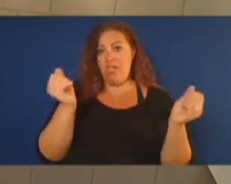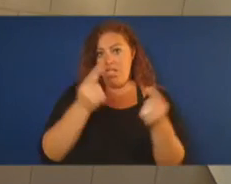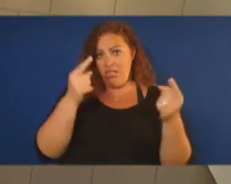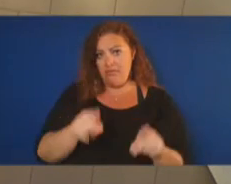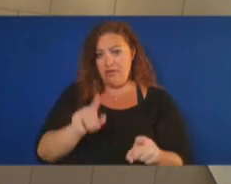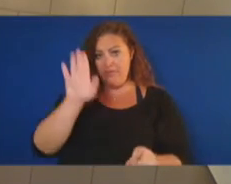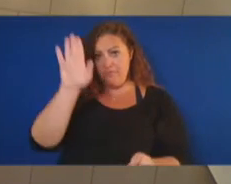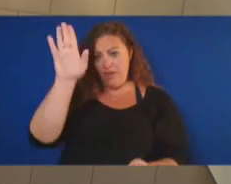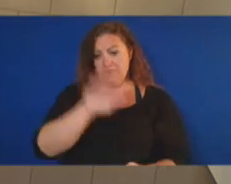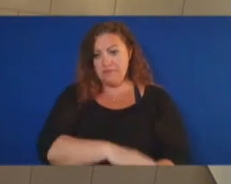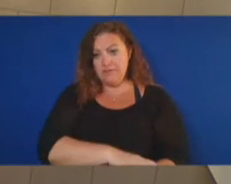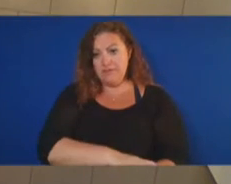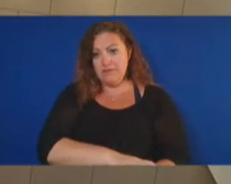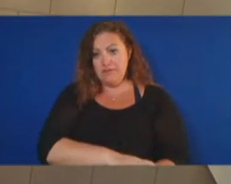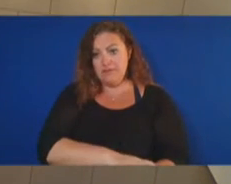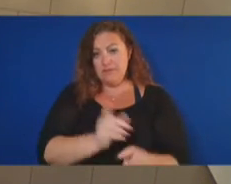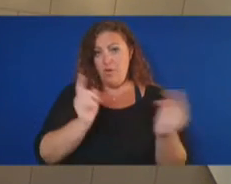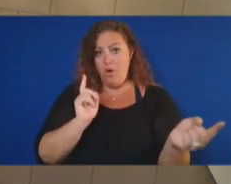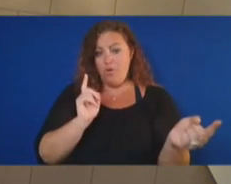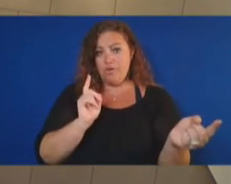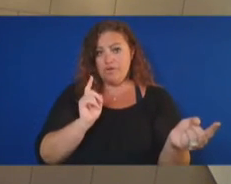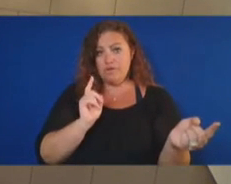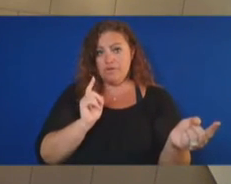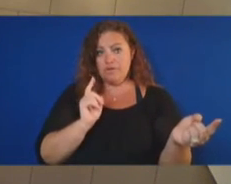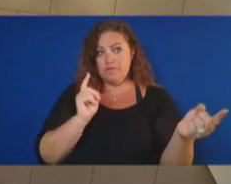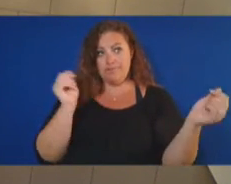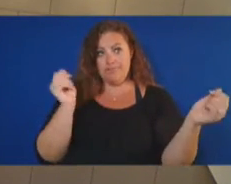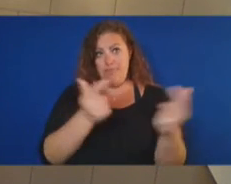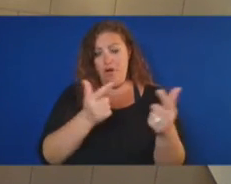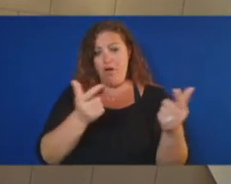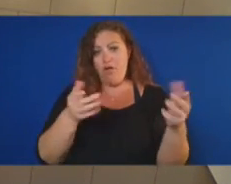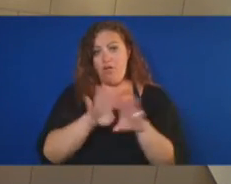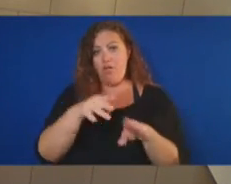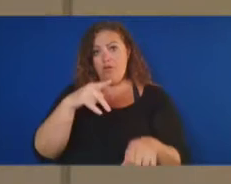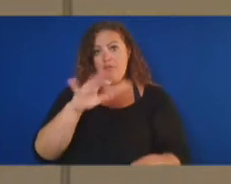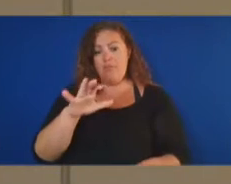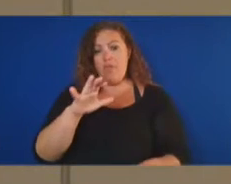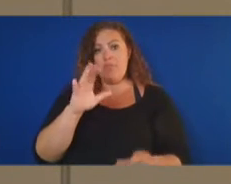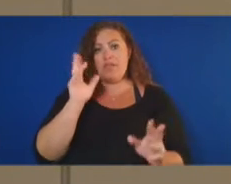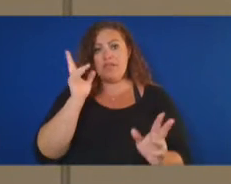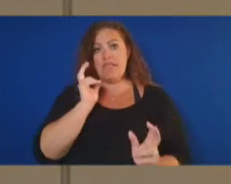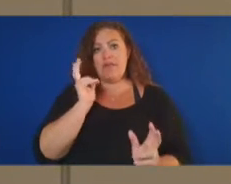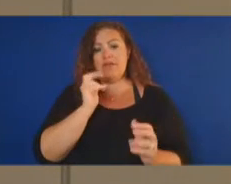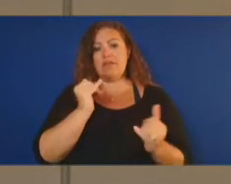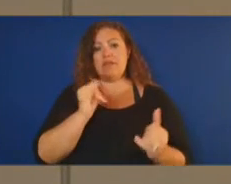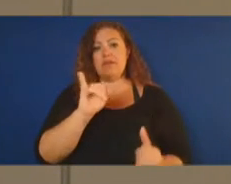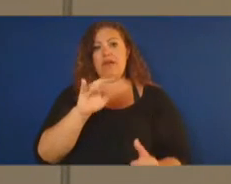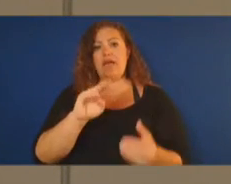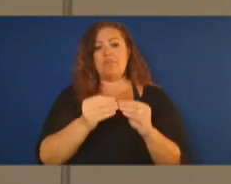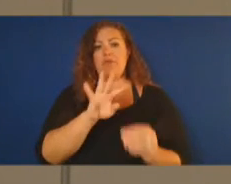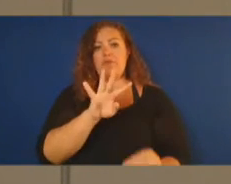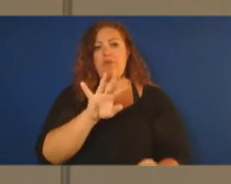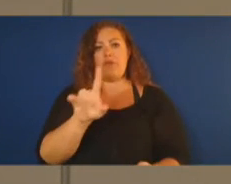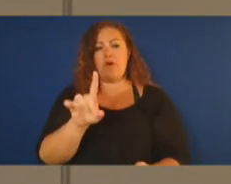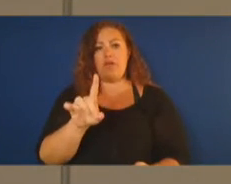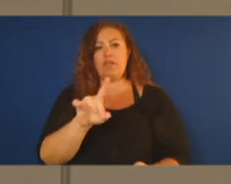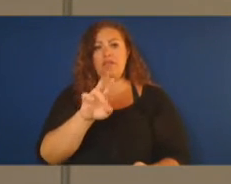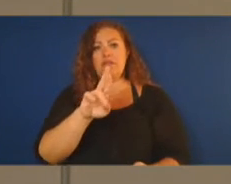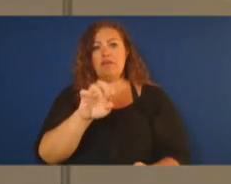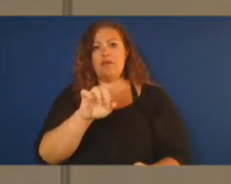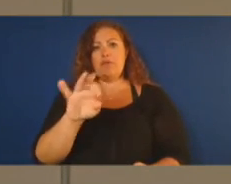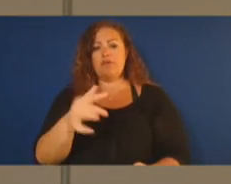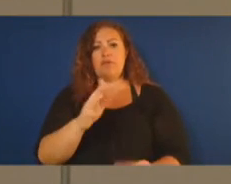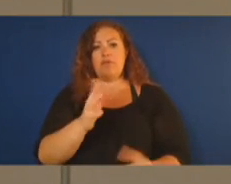hand any opposed that is unanimous to Clos public hearing we'll move on to item number 41 resoning petition